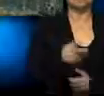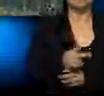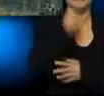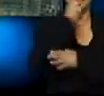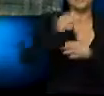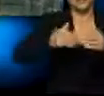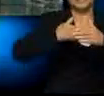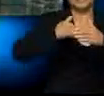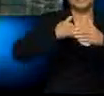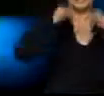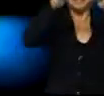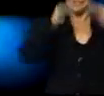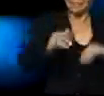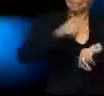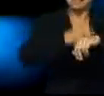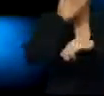time. Bye-bye!